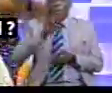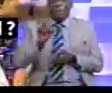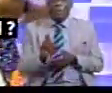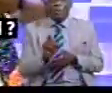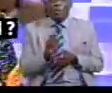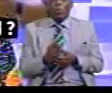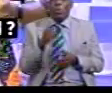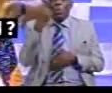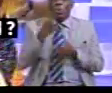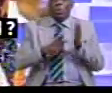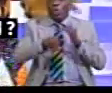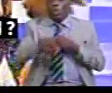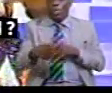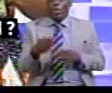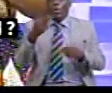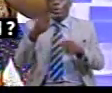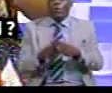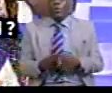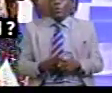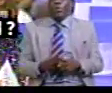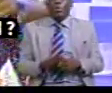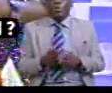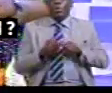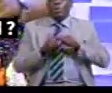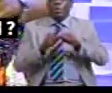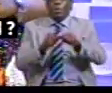dead? What other name remains